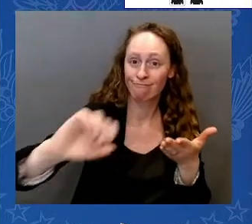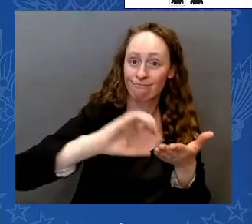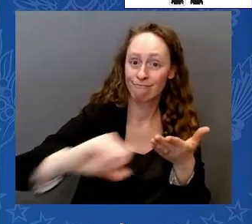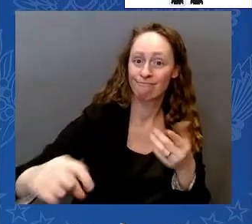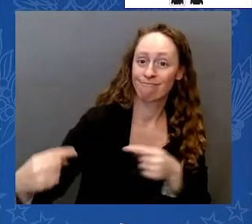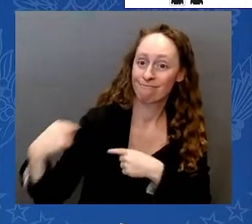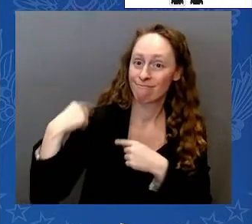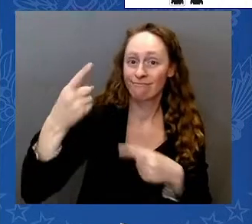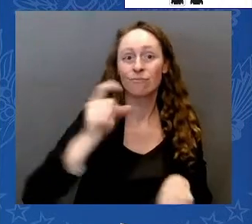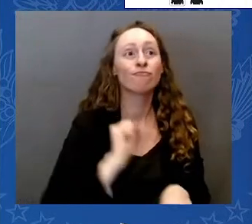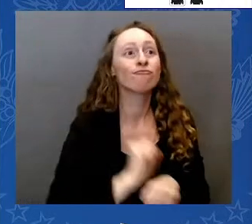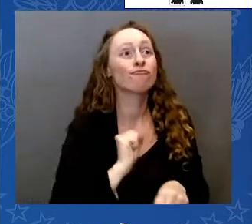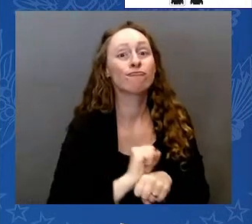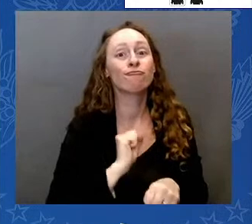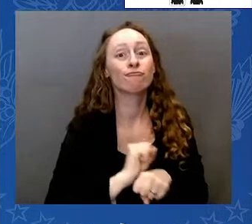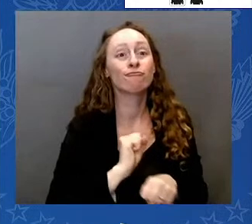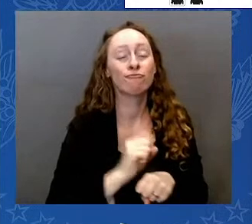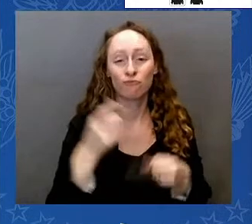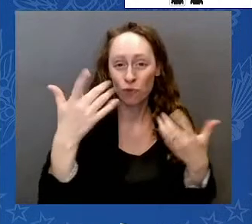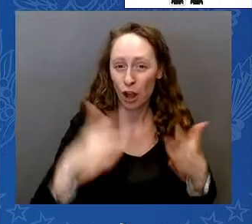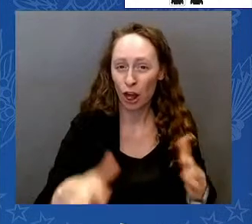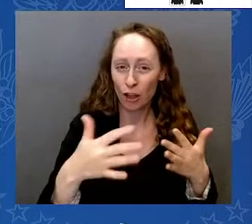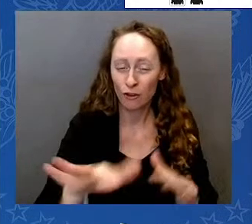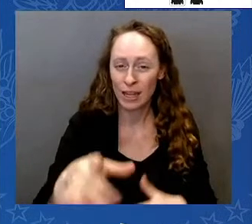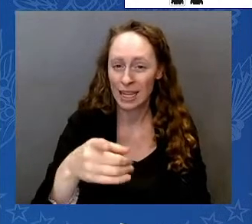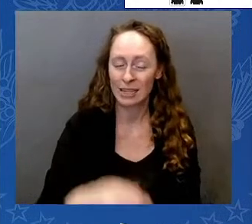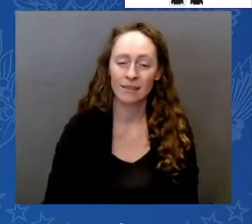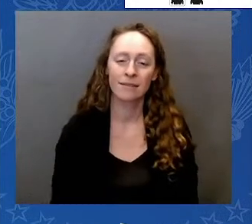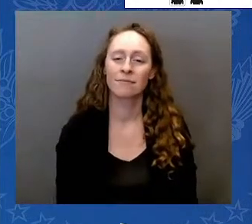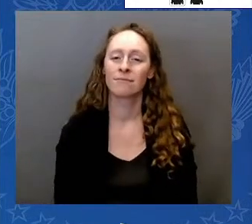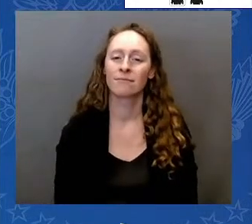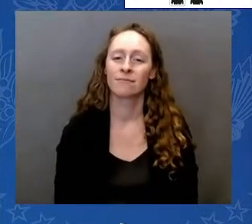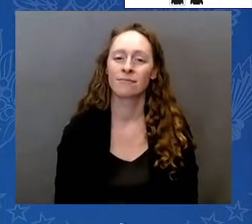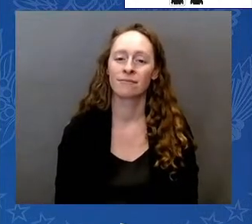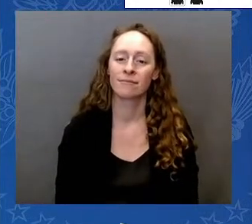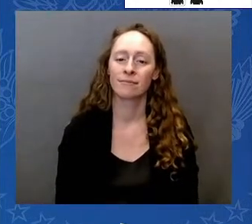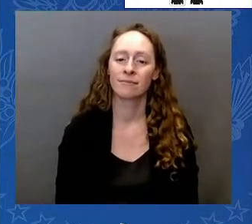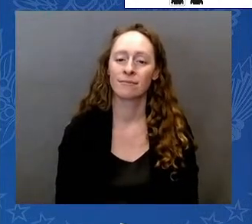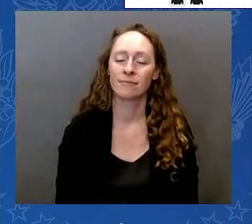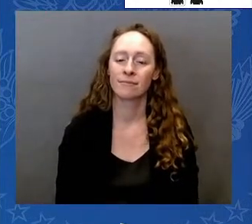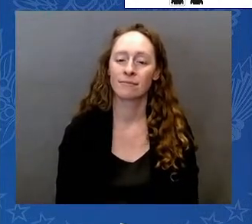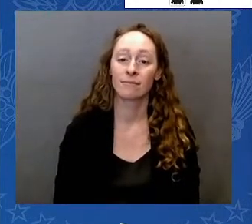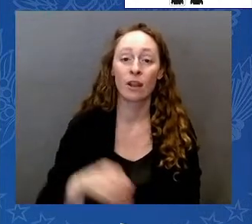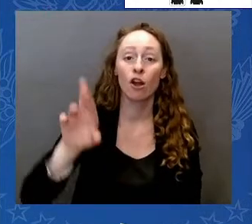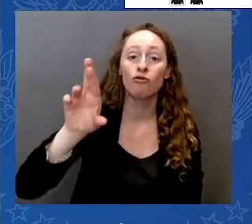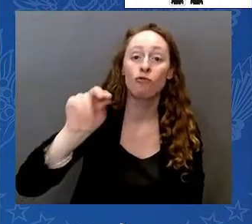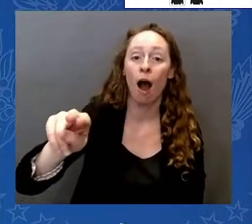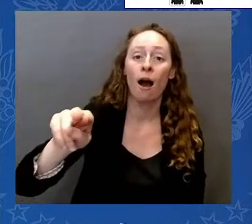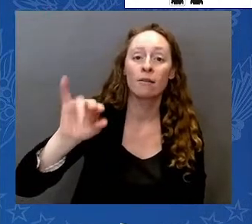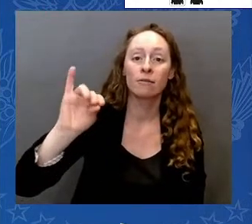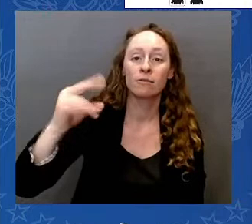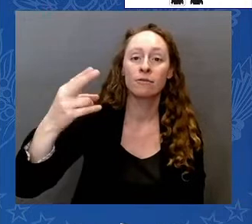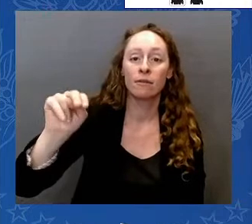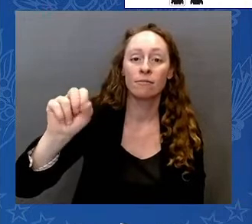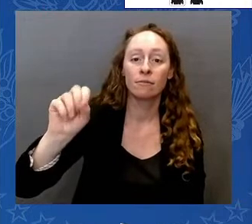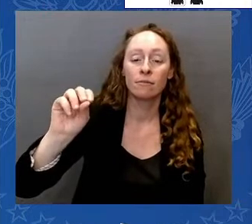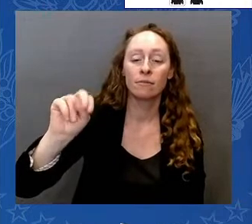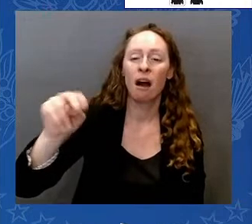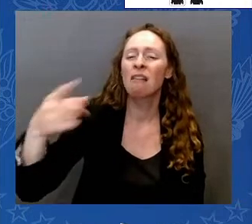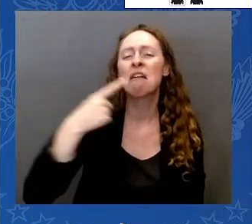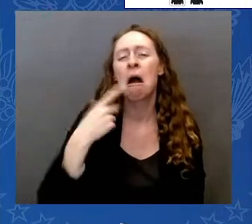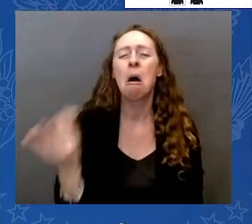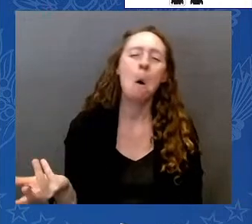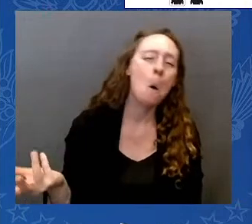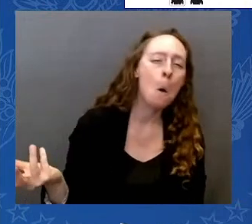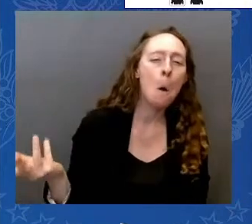long. And he says Social Security and Medicare should be in the chopping block every single year. If Congress doesn't vote to keep it, it goes